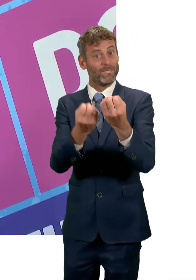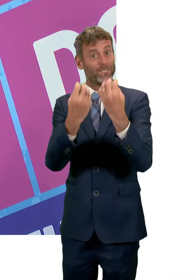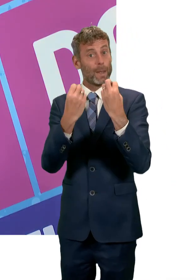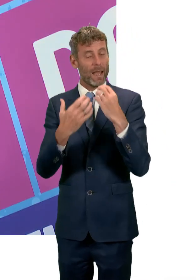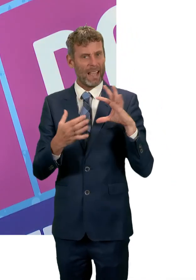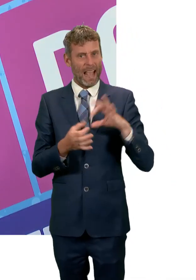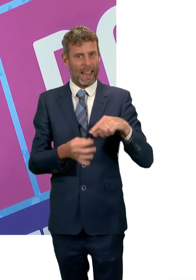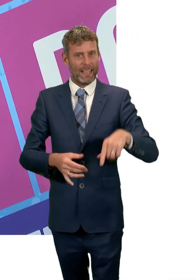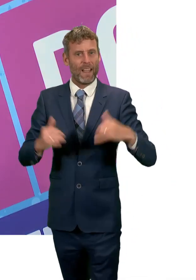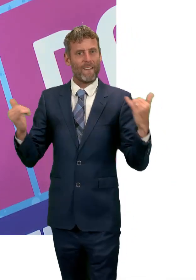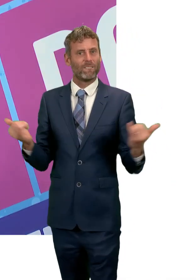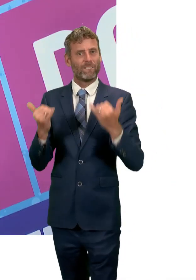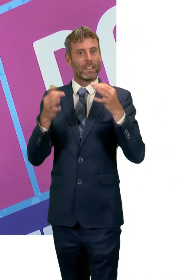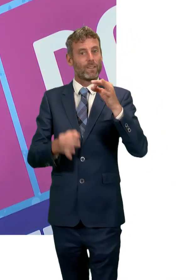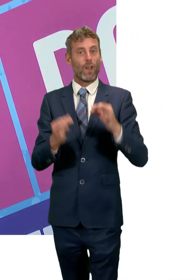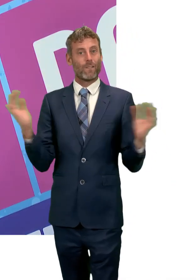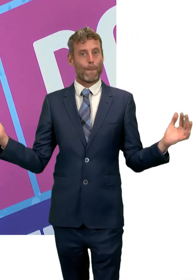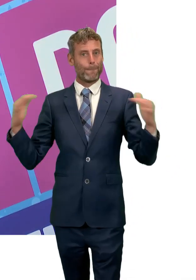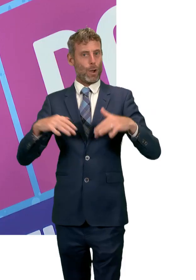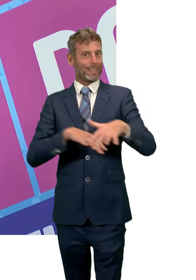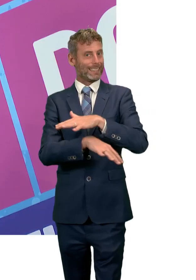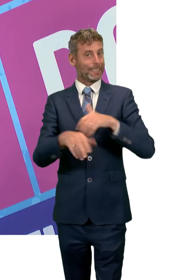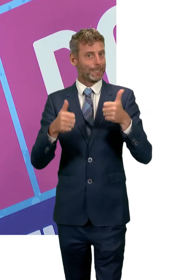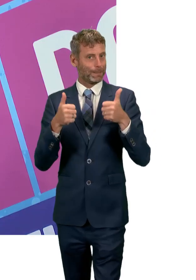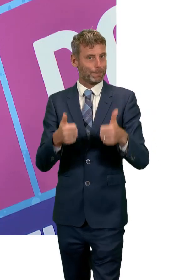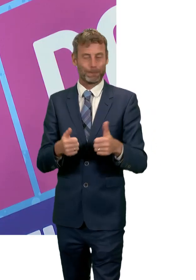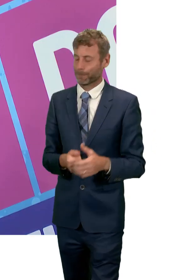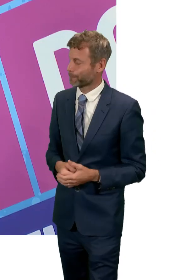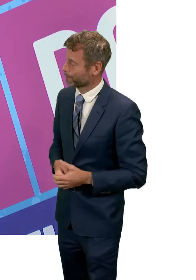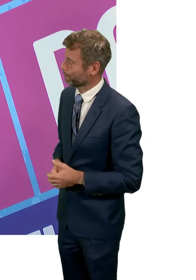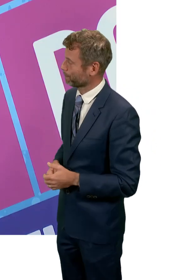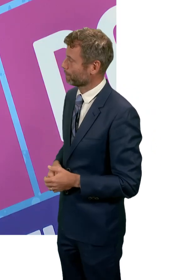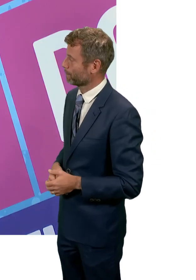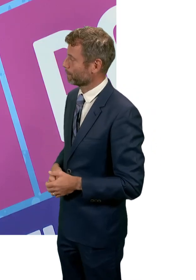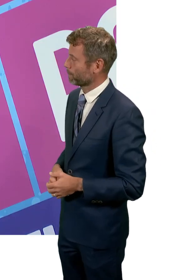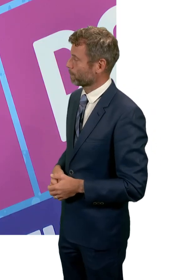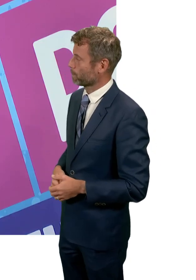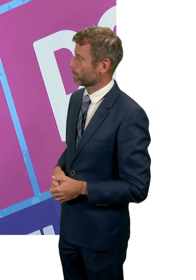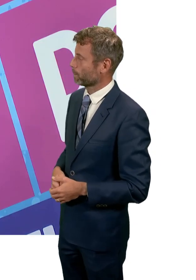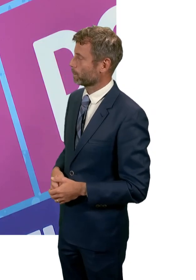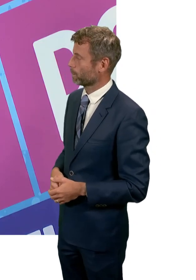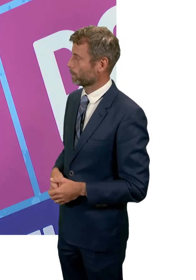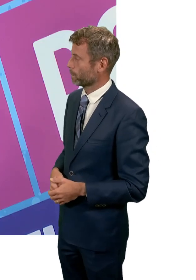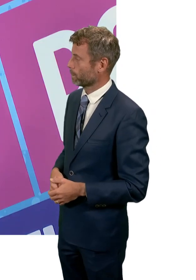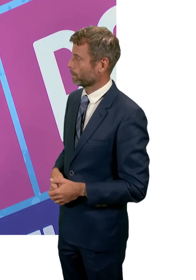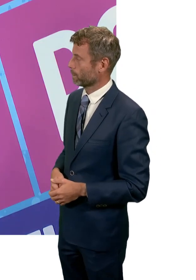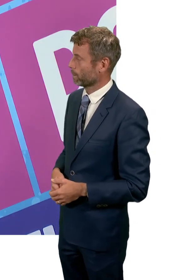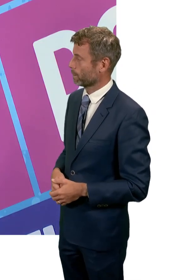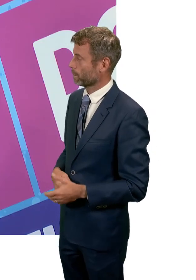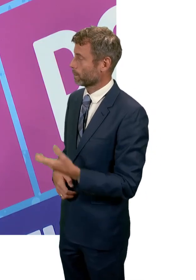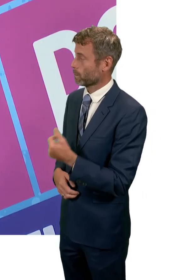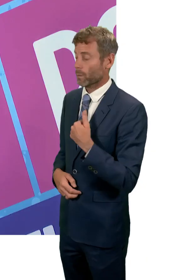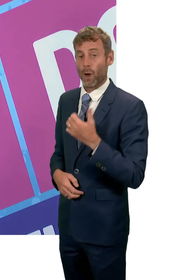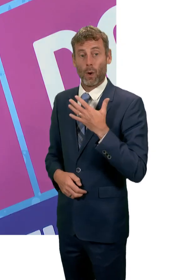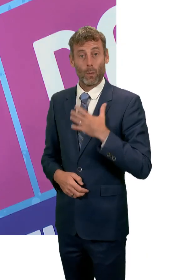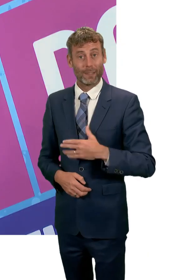the Festival of Politics and this particular event has worked for you as well. And I think I want to just